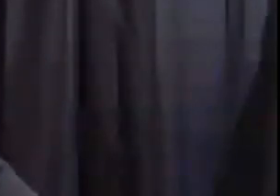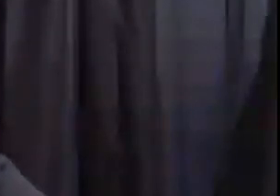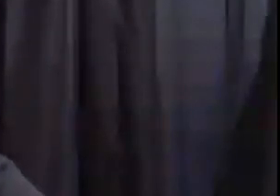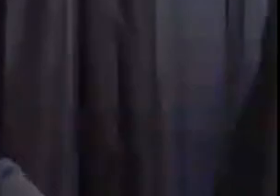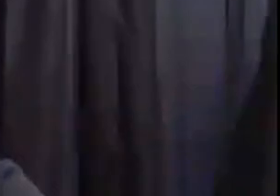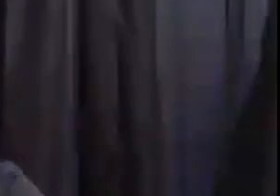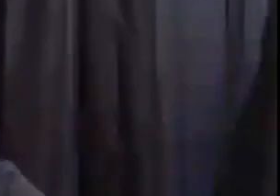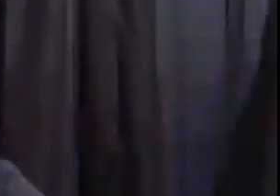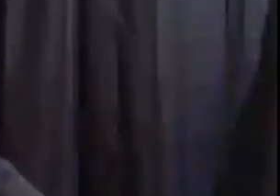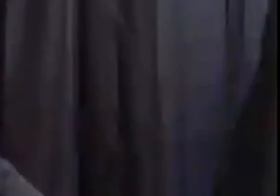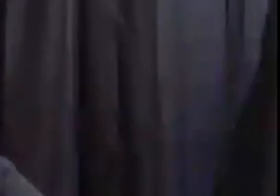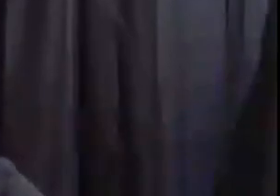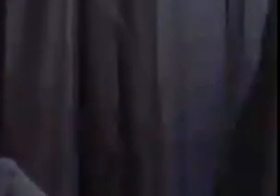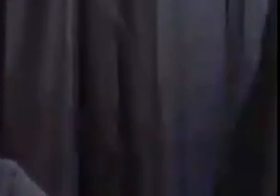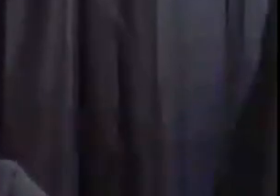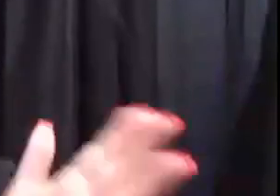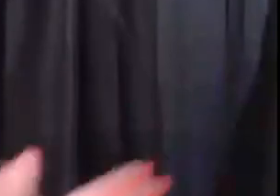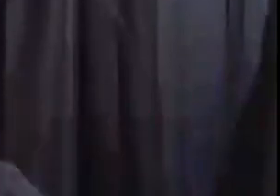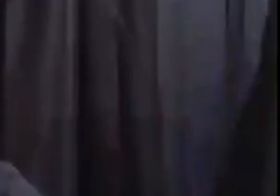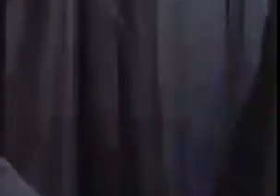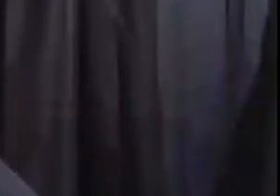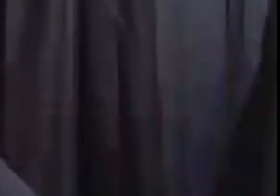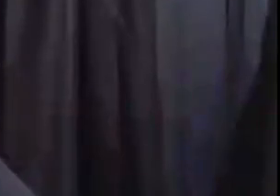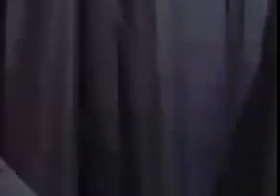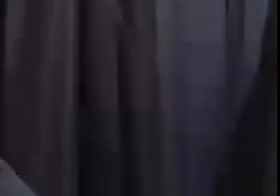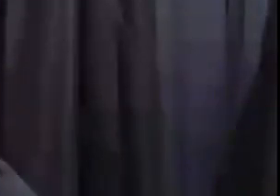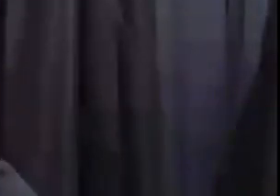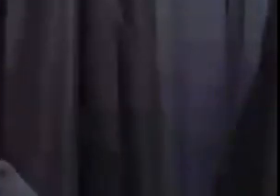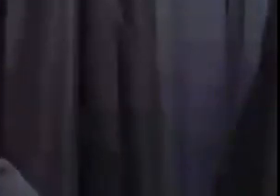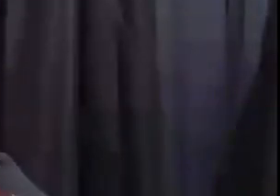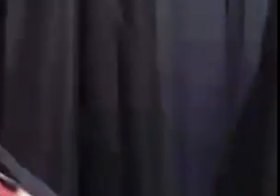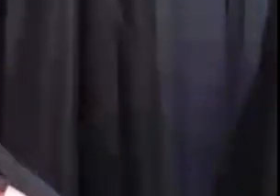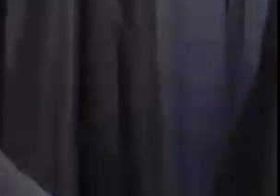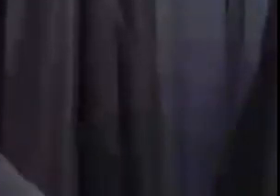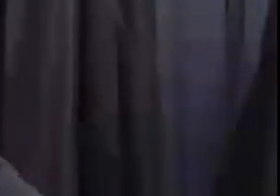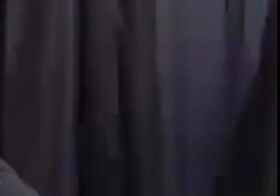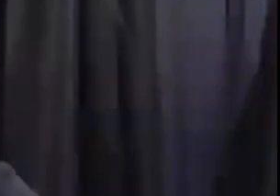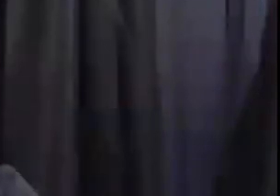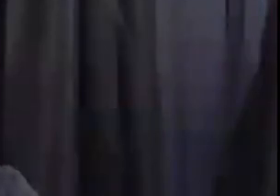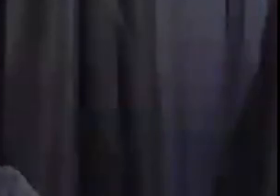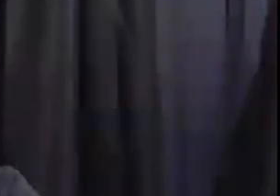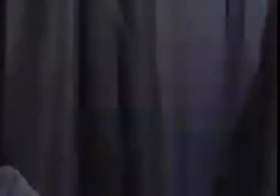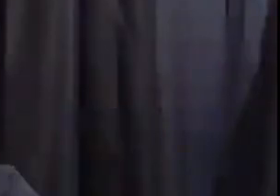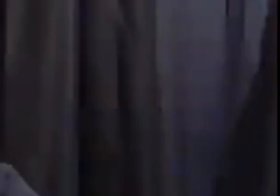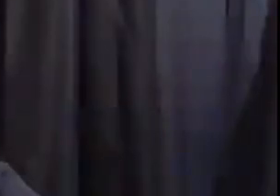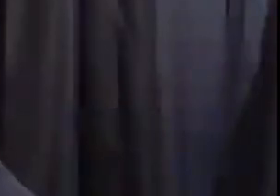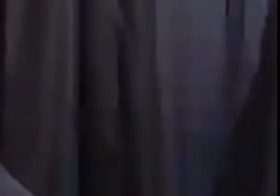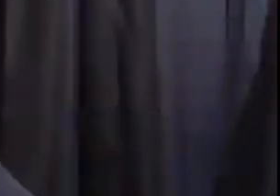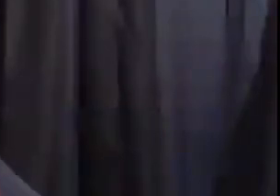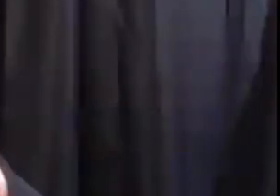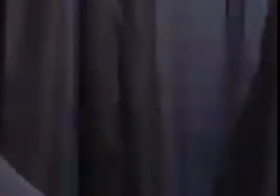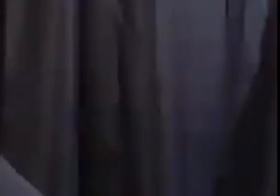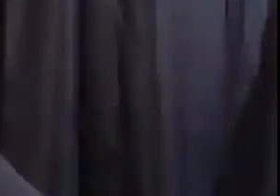We also have a planning document for nature-based solutions. We have our shoreline monitoring program and